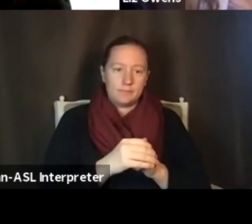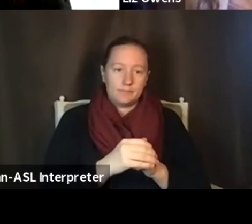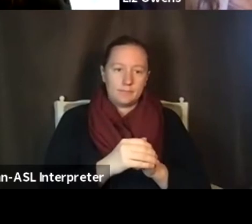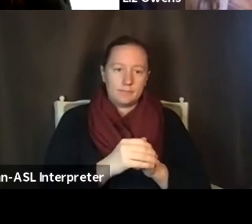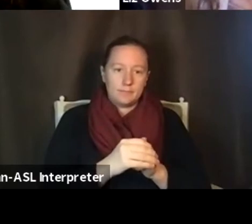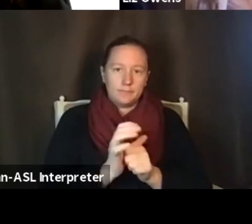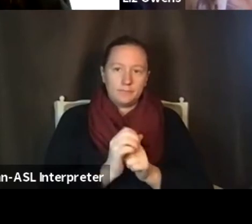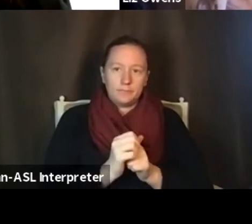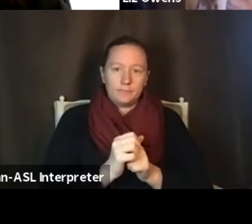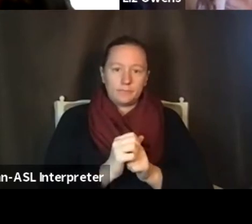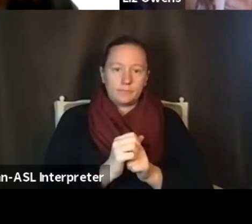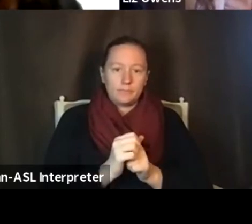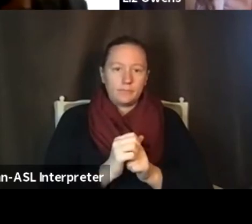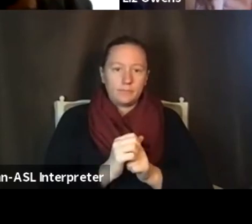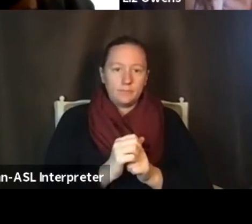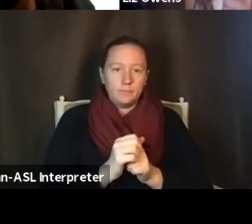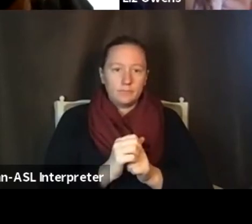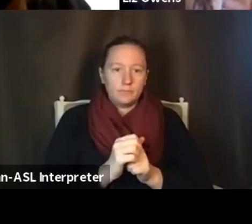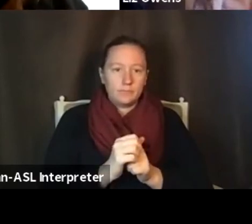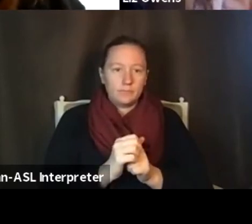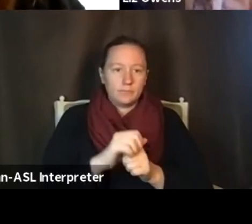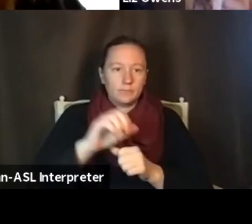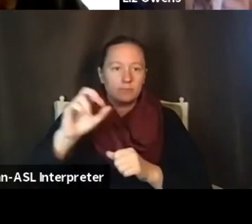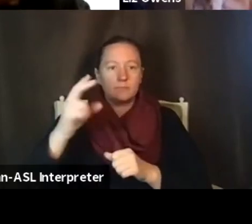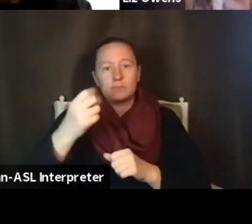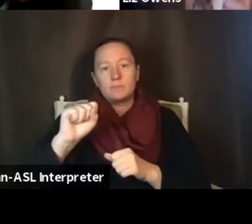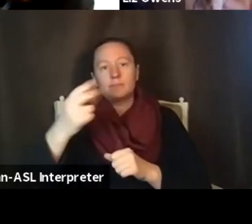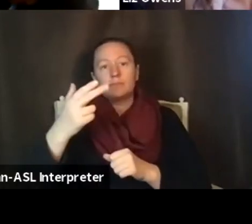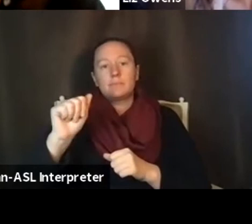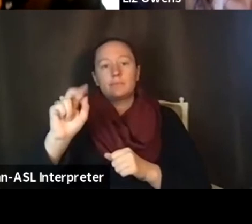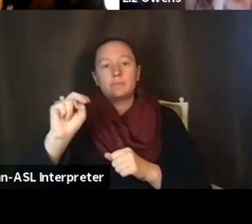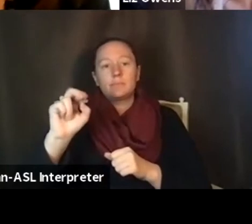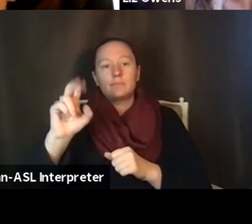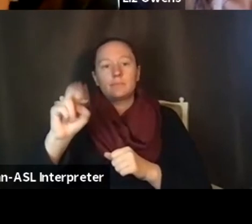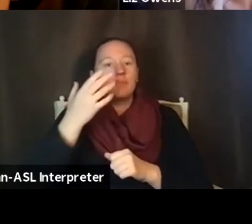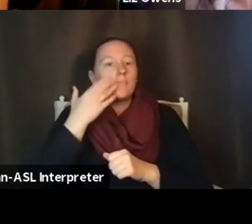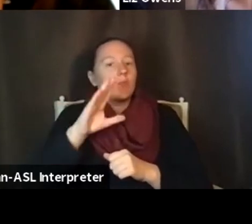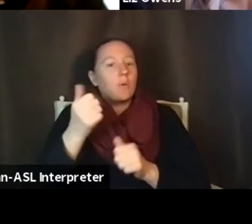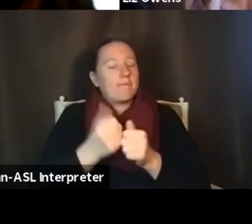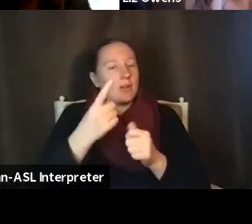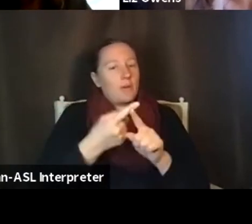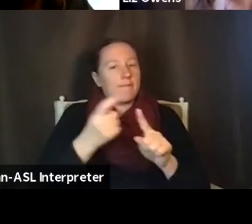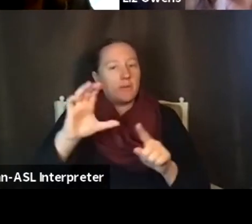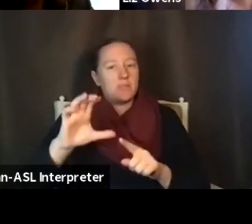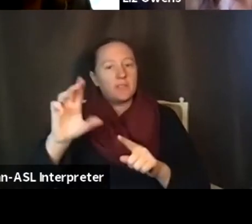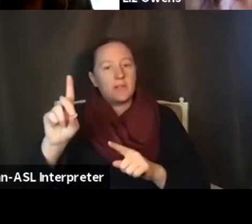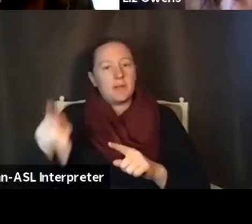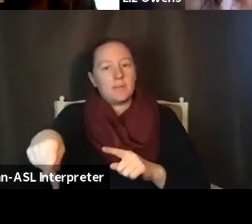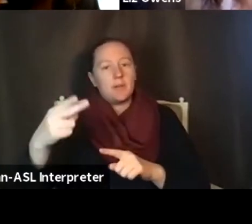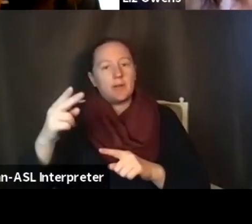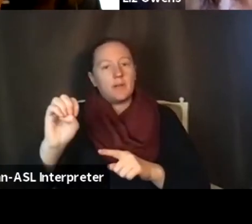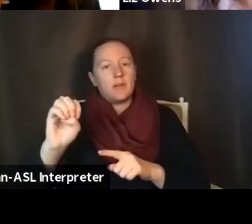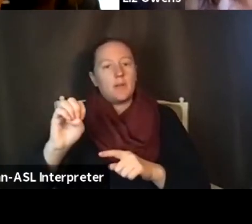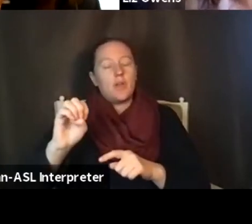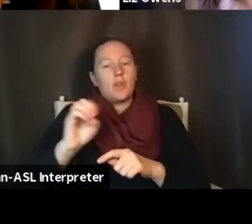Okay. Well, the loan repayment program, I don't know, Liz, if anybody from CDPHE is a participant, but the loan